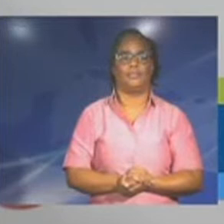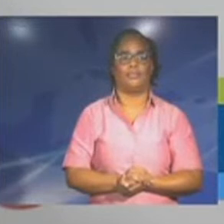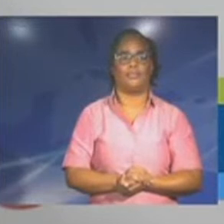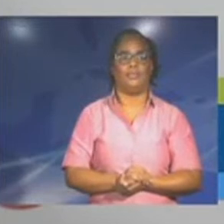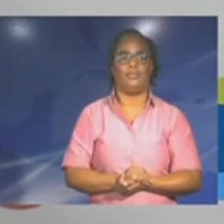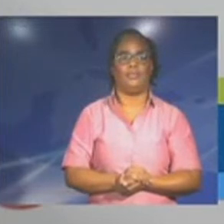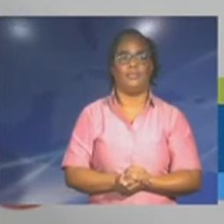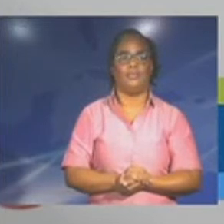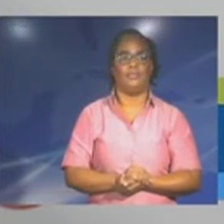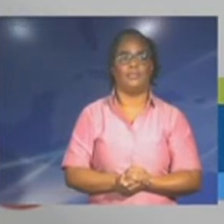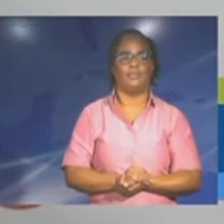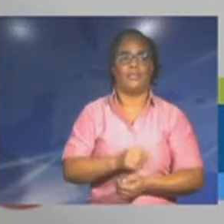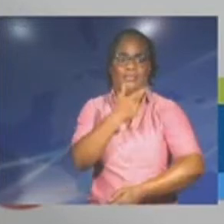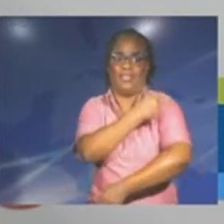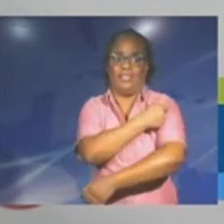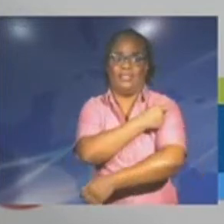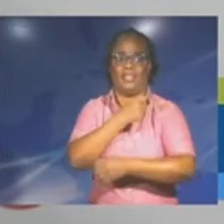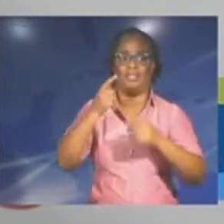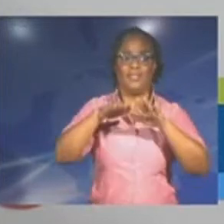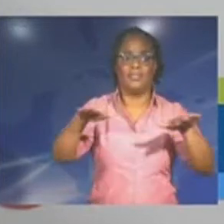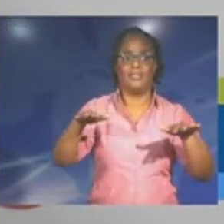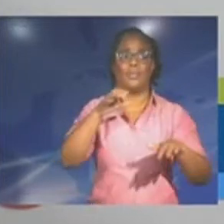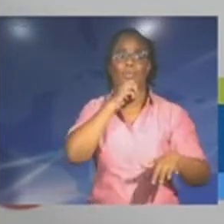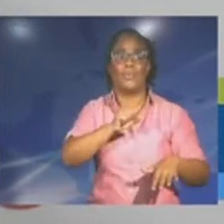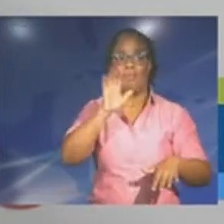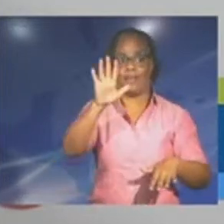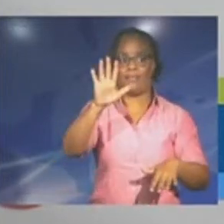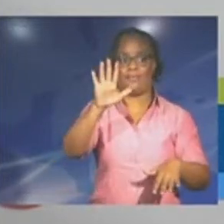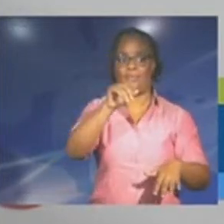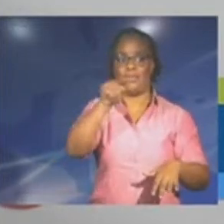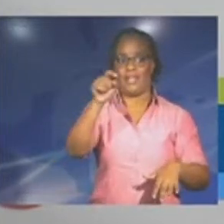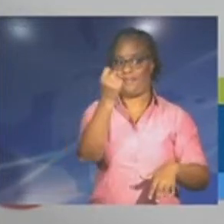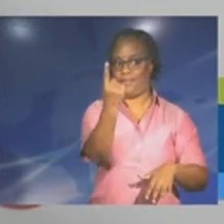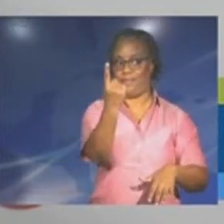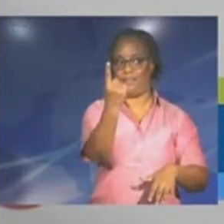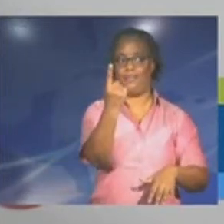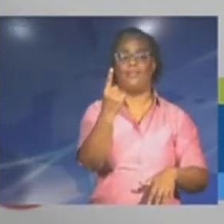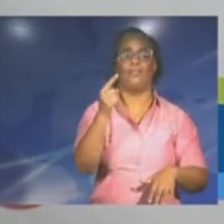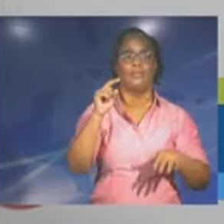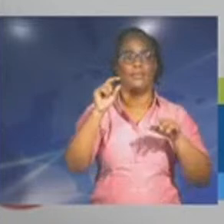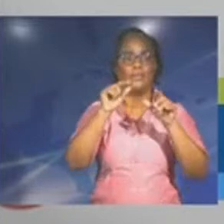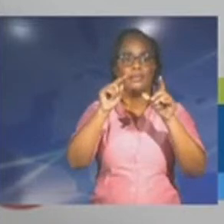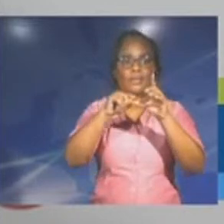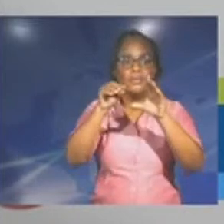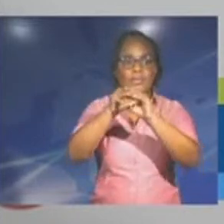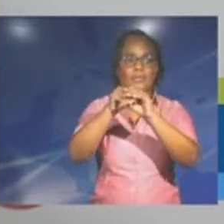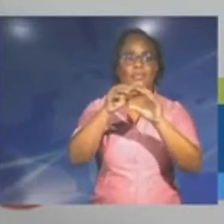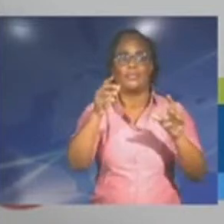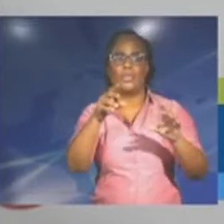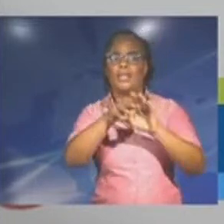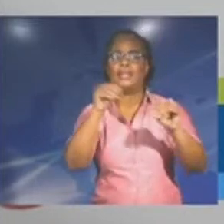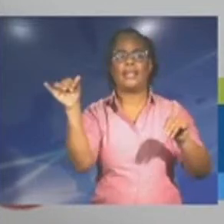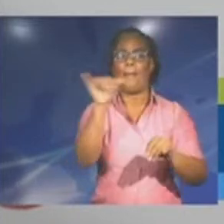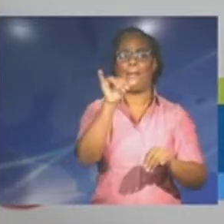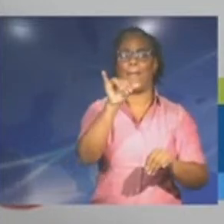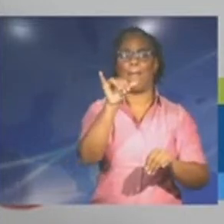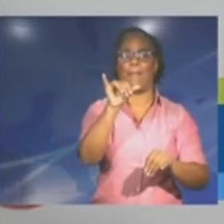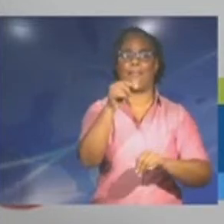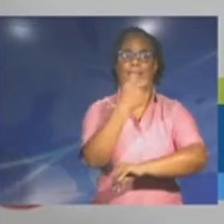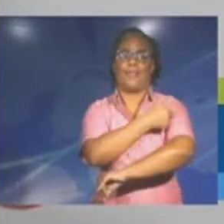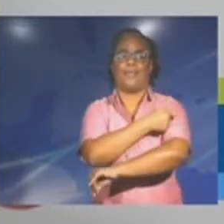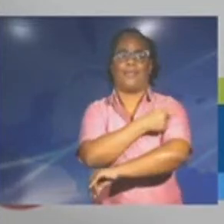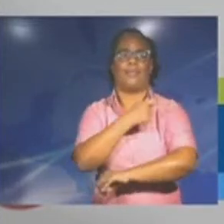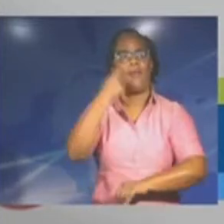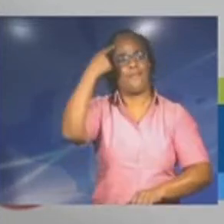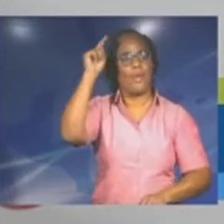11 vaccines are basically identical to the adult version. So that isn't going to change.